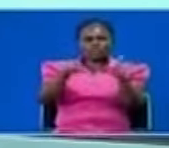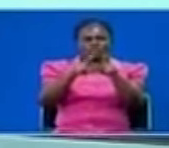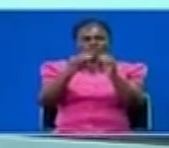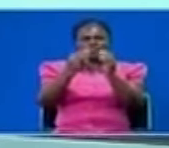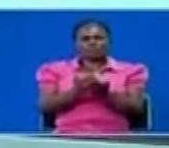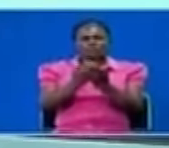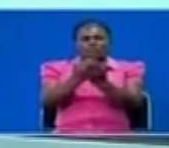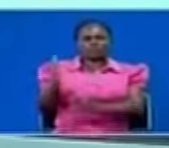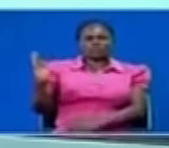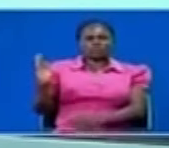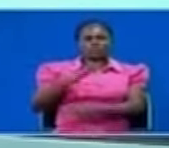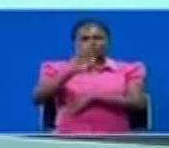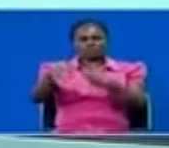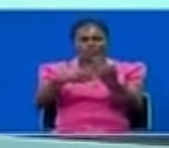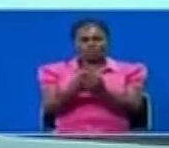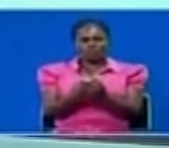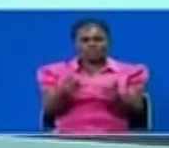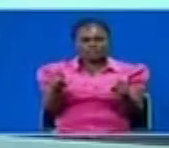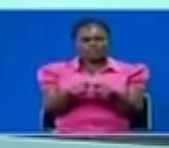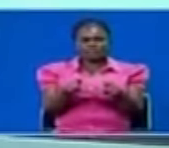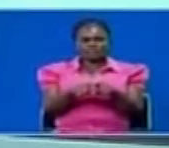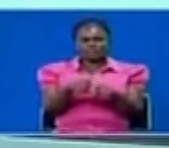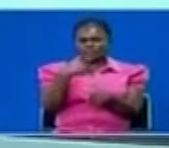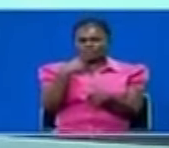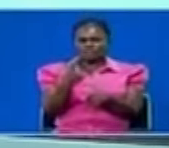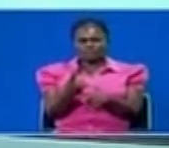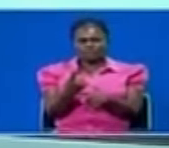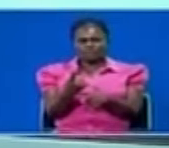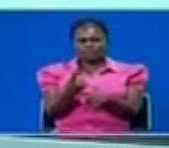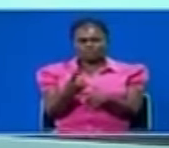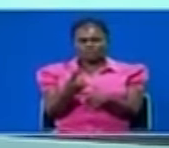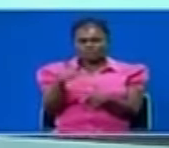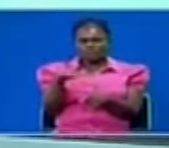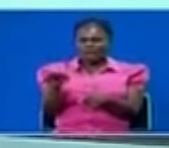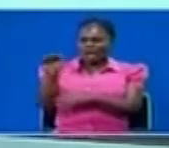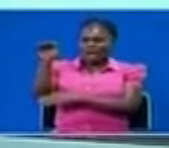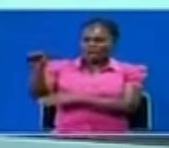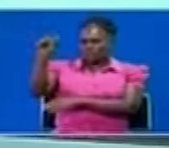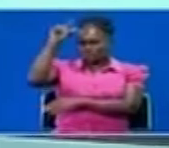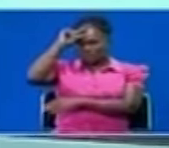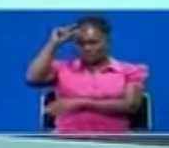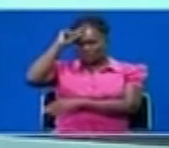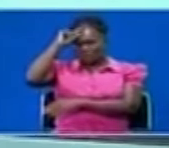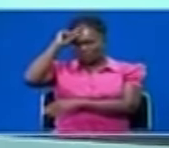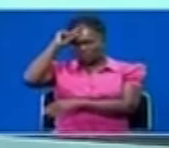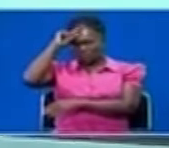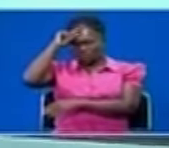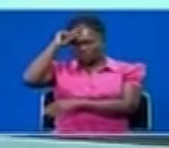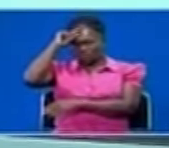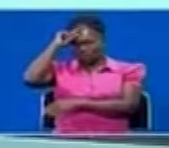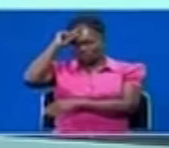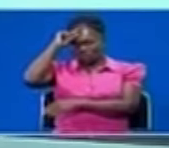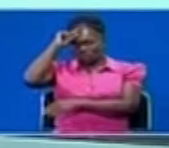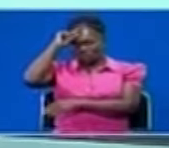provide security for all. And just to point out what they actually said, even during the event, that they are calling on the government to actually pull out